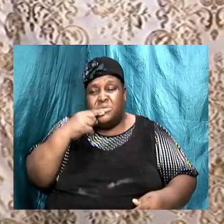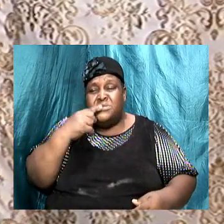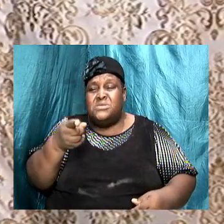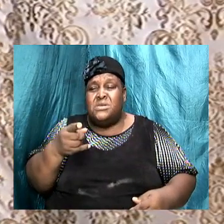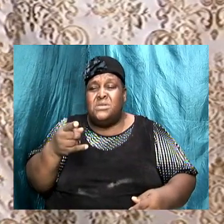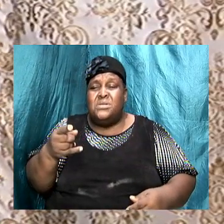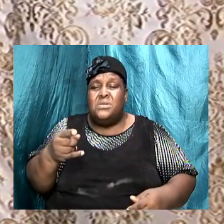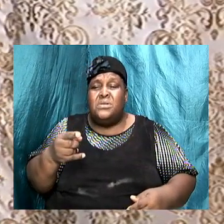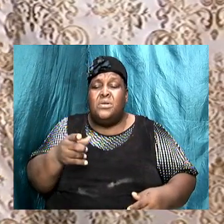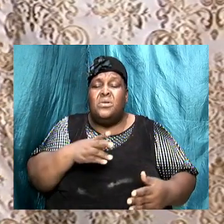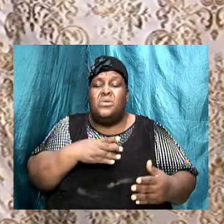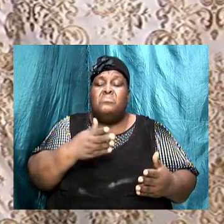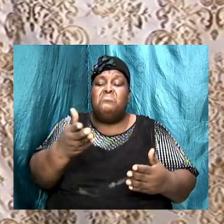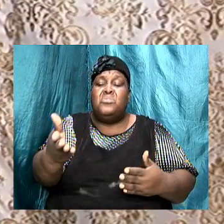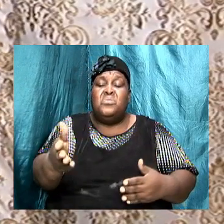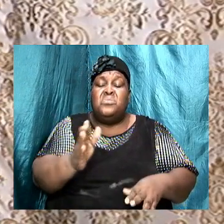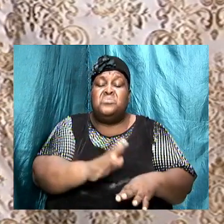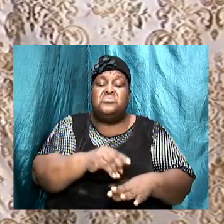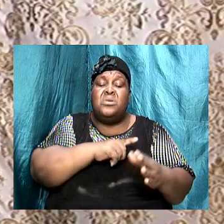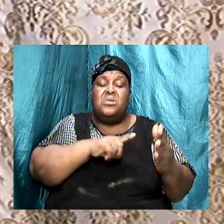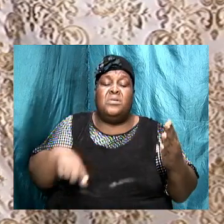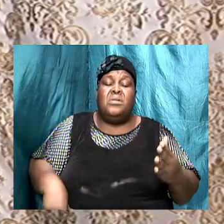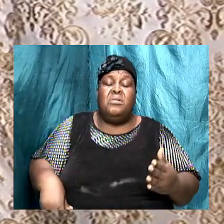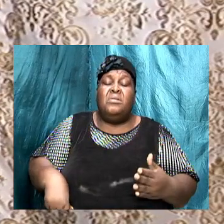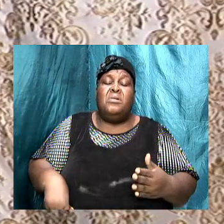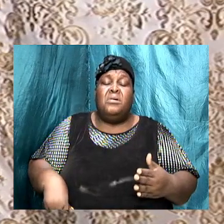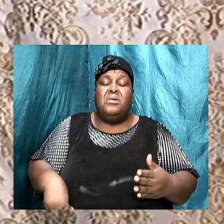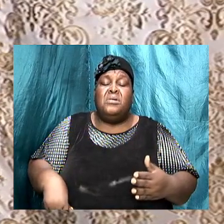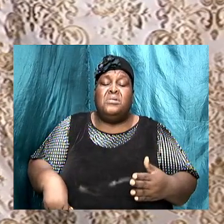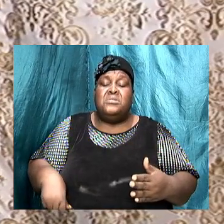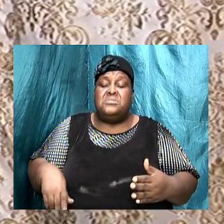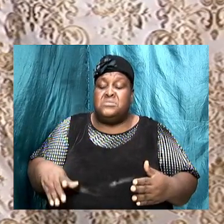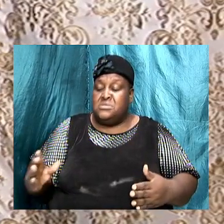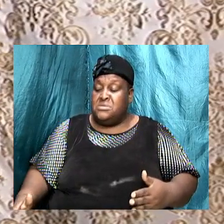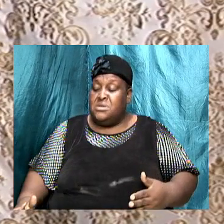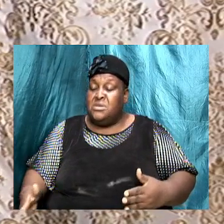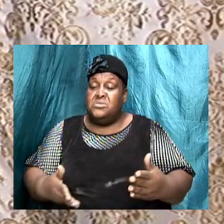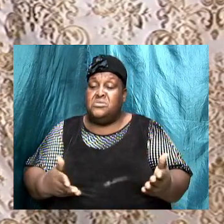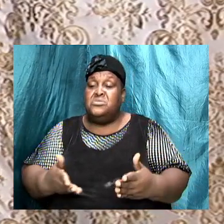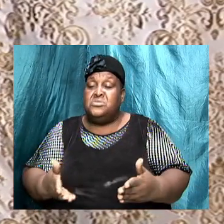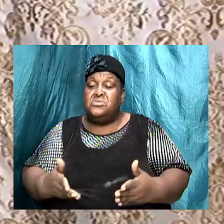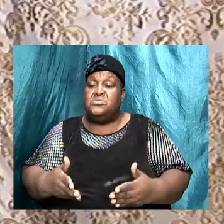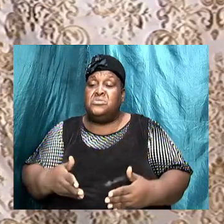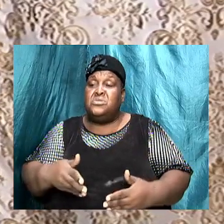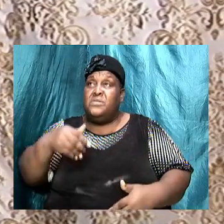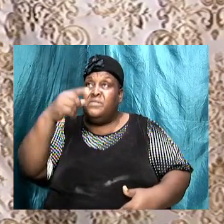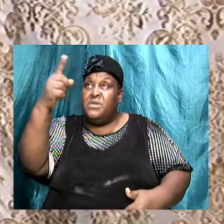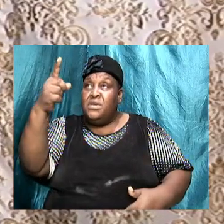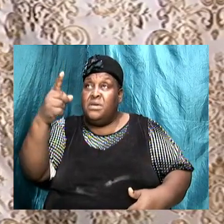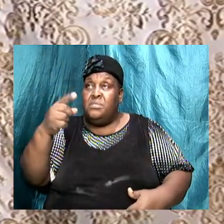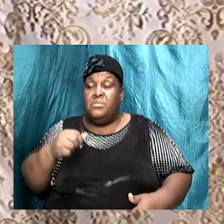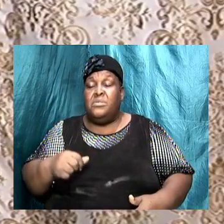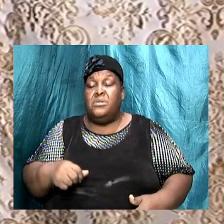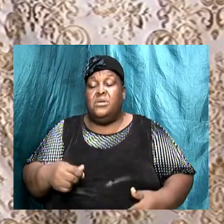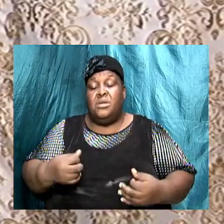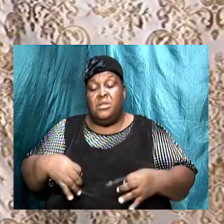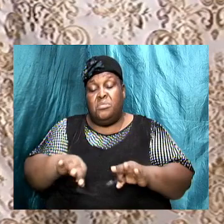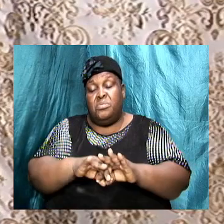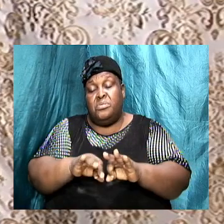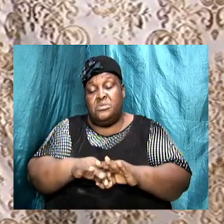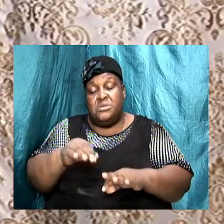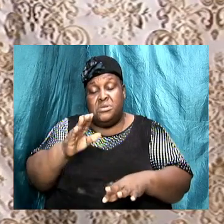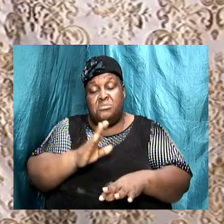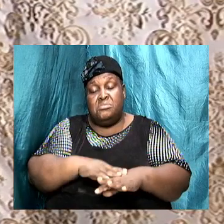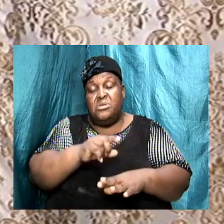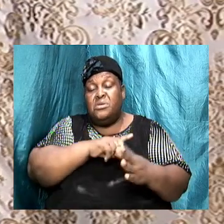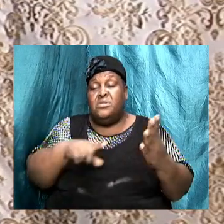those who are on the Lord's side, serve him, right? And it's important that if we are on the Lord's side today, that we need to serve him, because